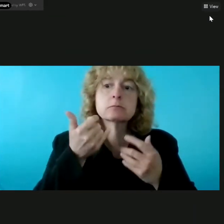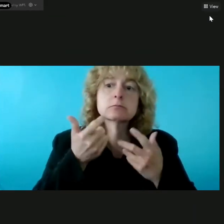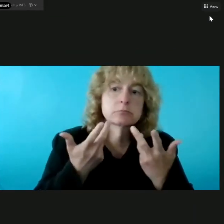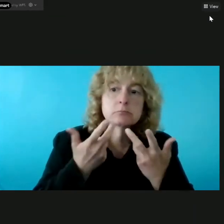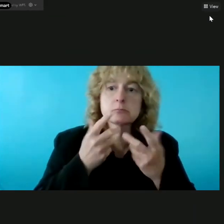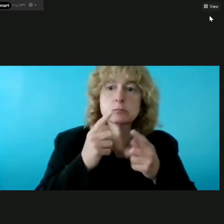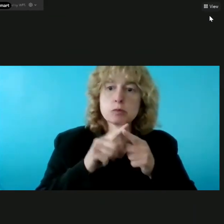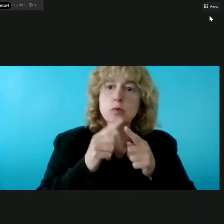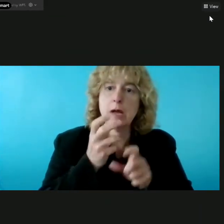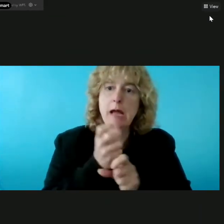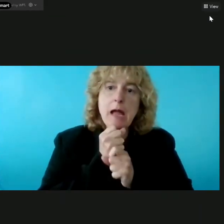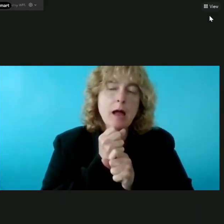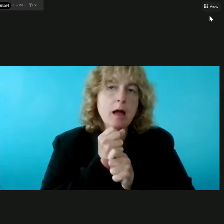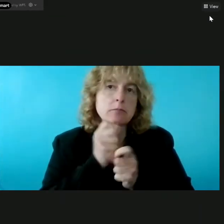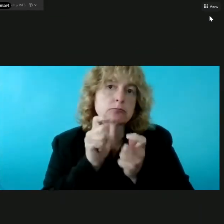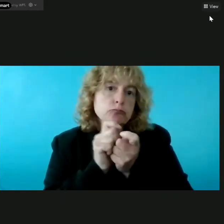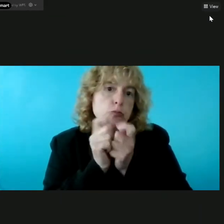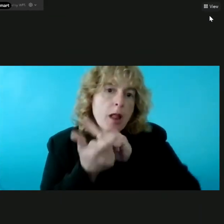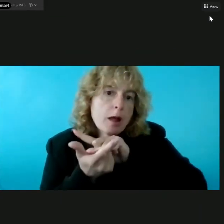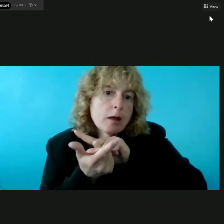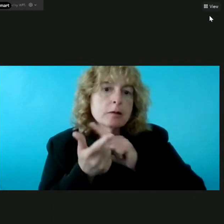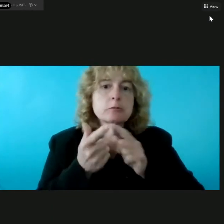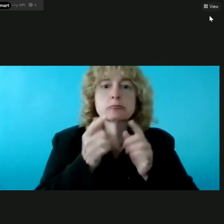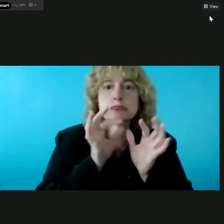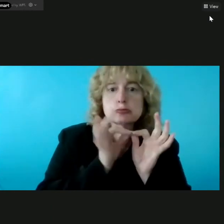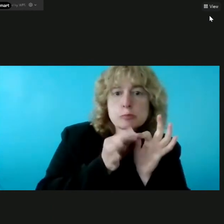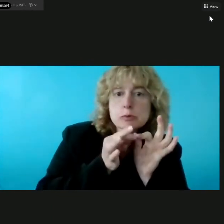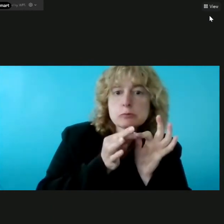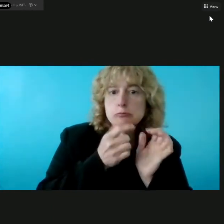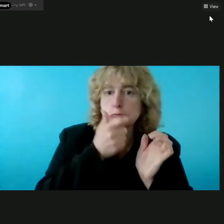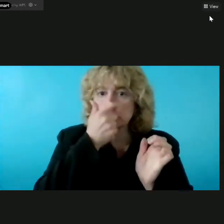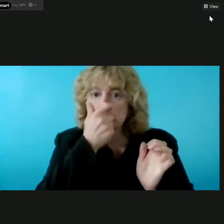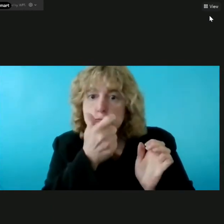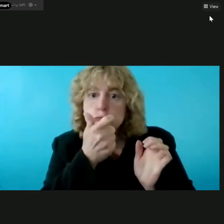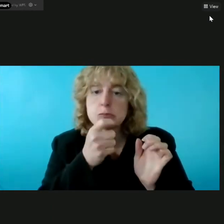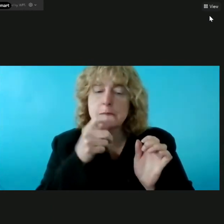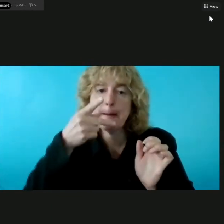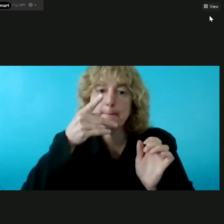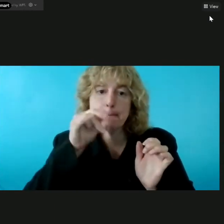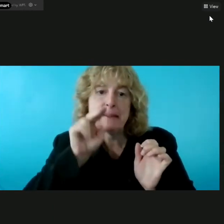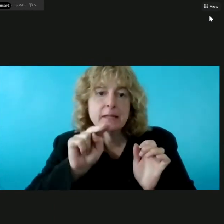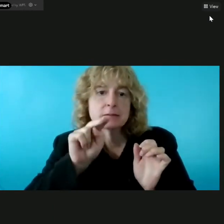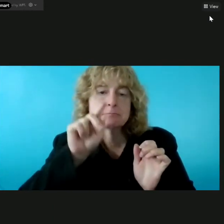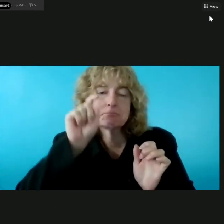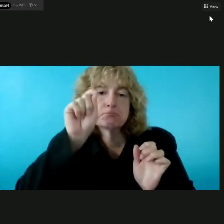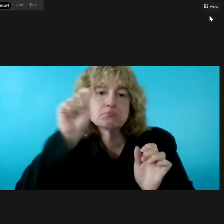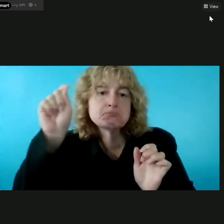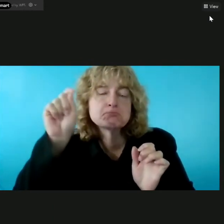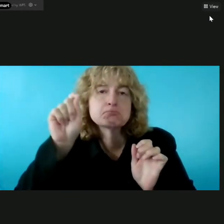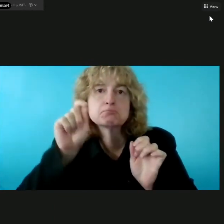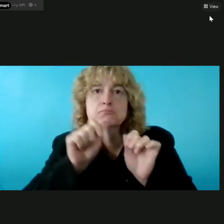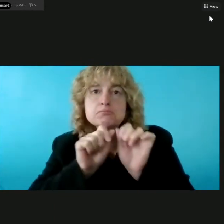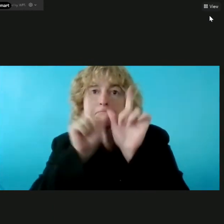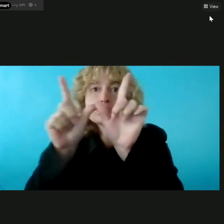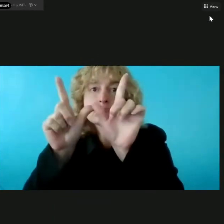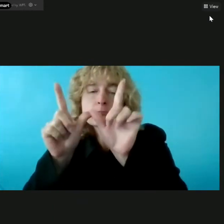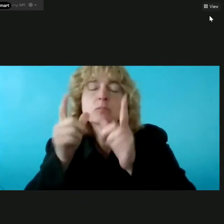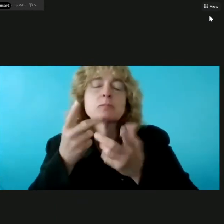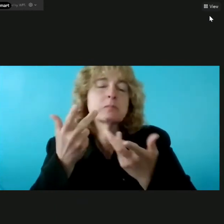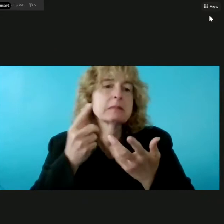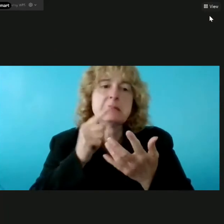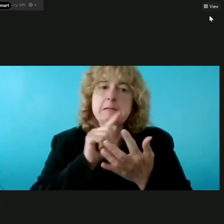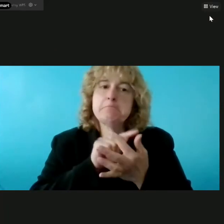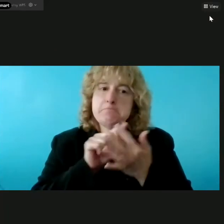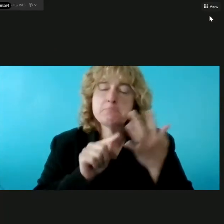the translation services, interpretation services that they need. So we're translating the town hall to Spanish and